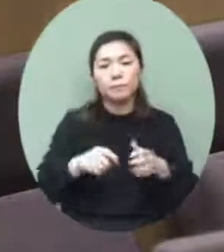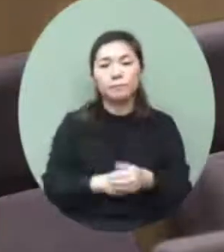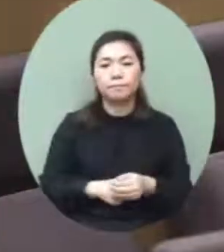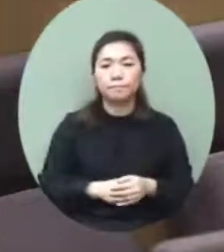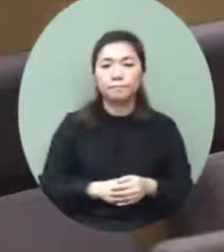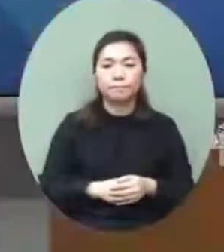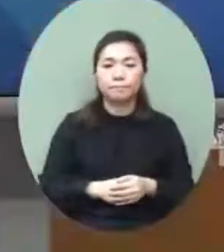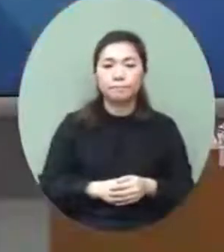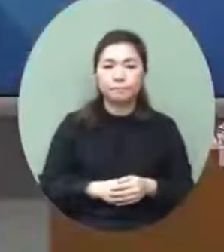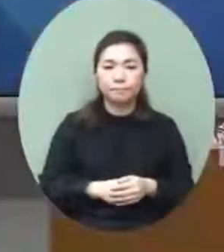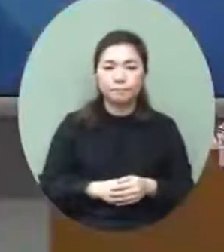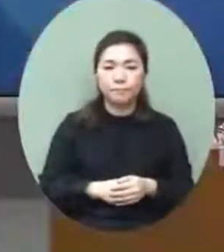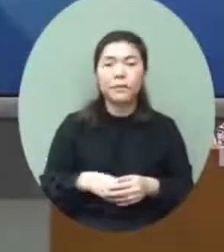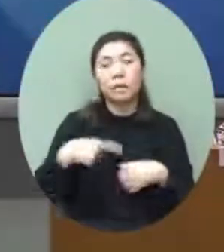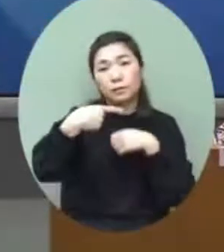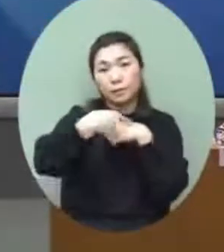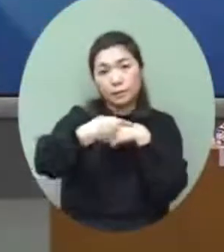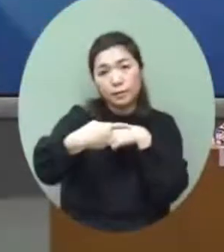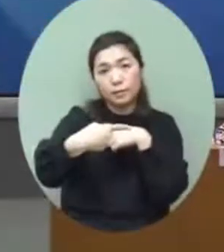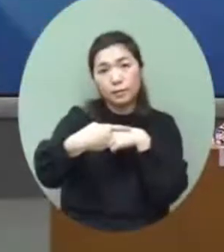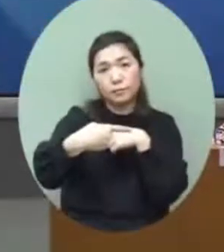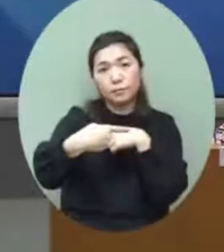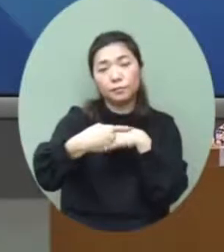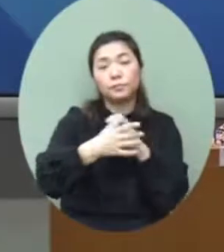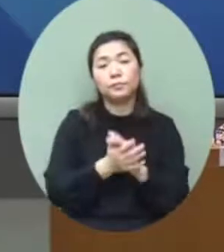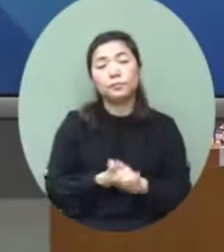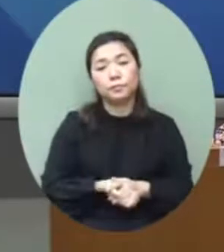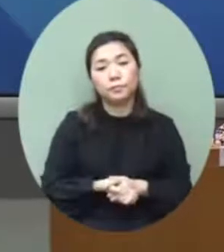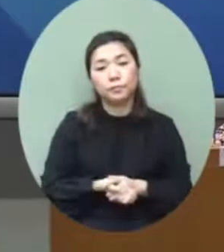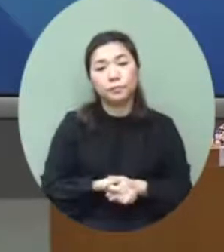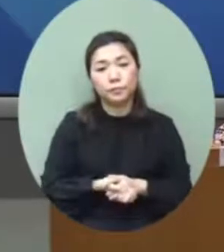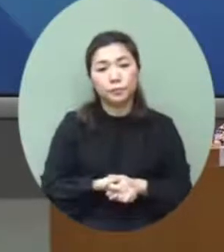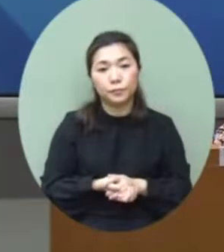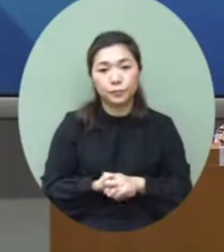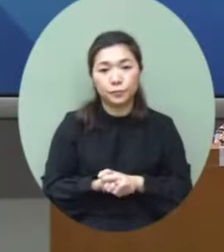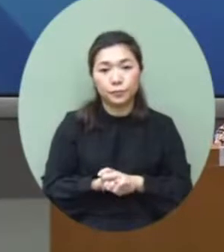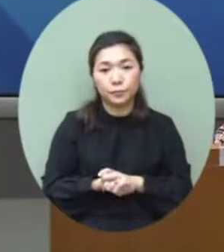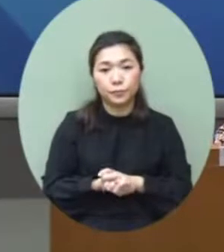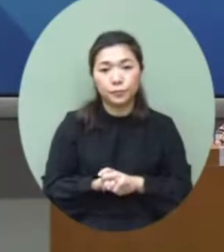facilities for those in serious conditions? Chief Executive.